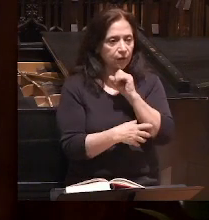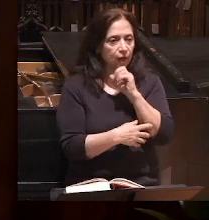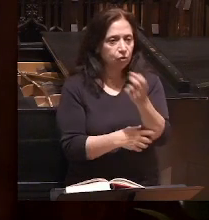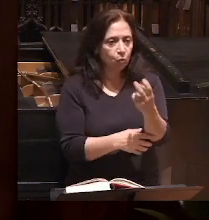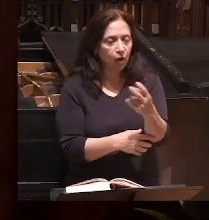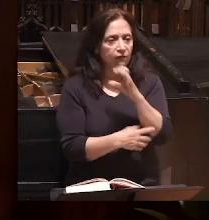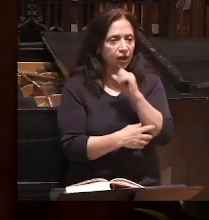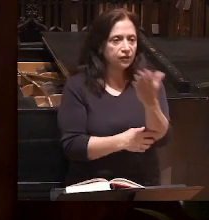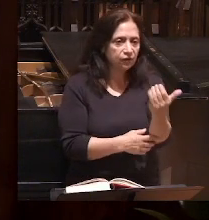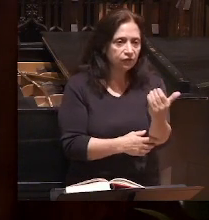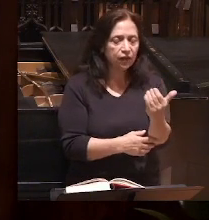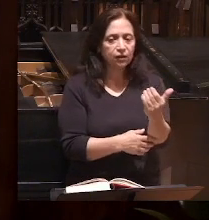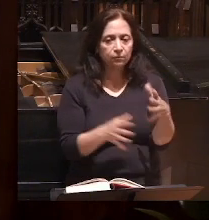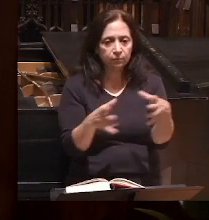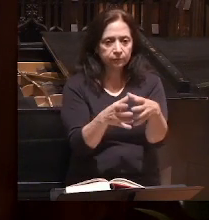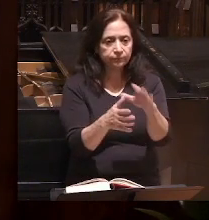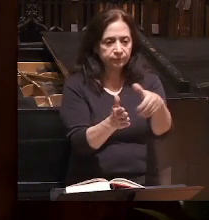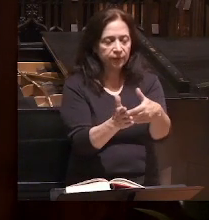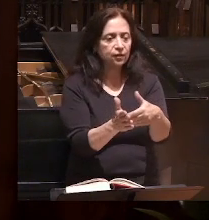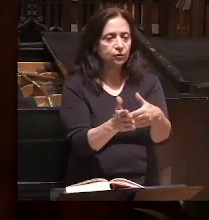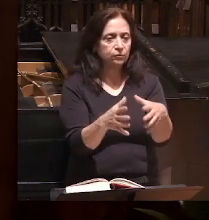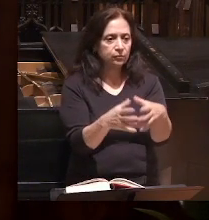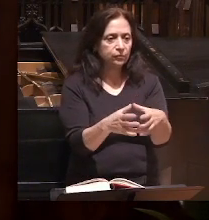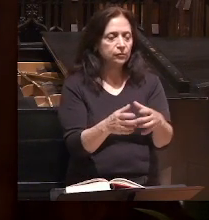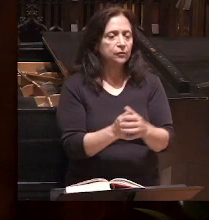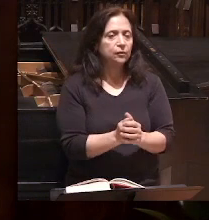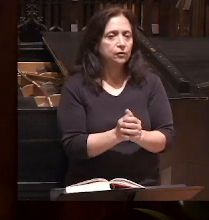12-year-olds, 15-year-olds.